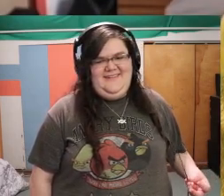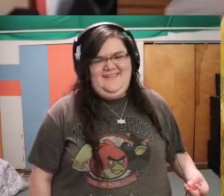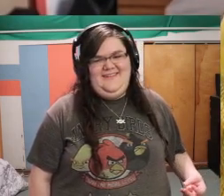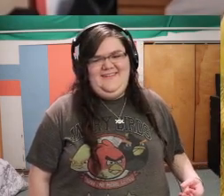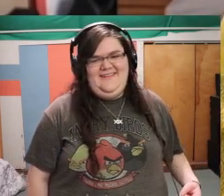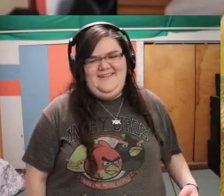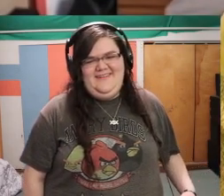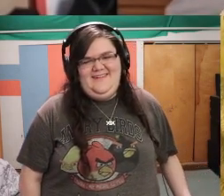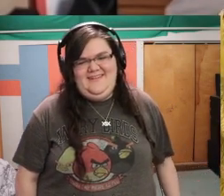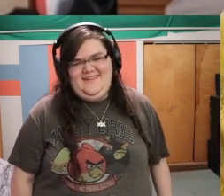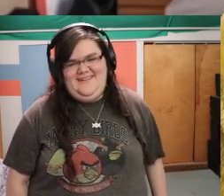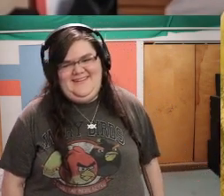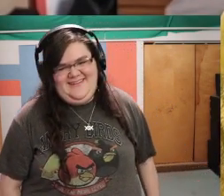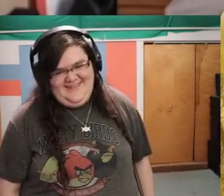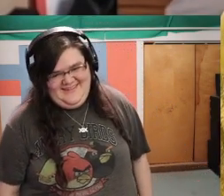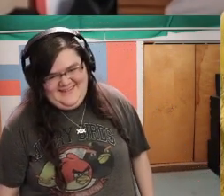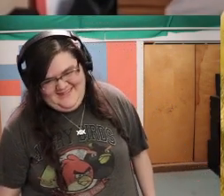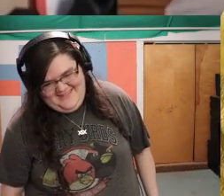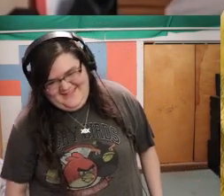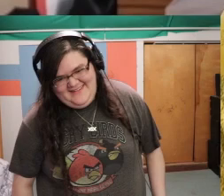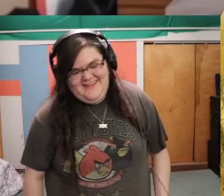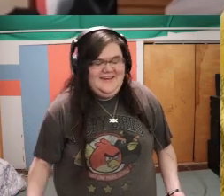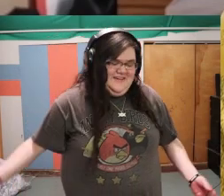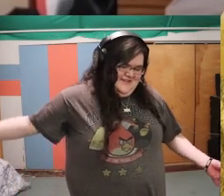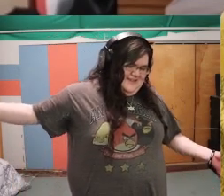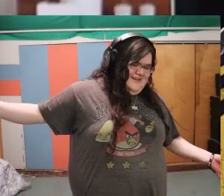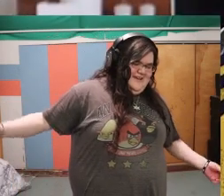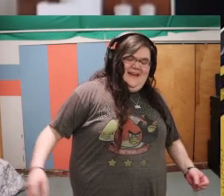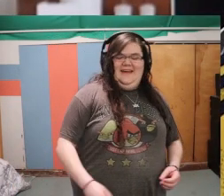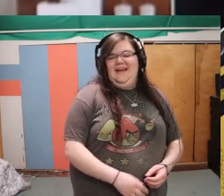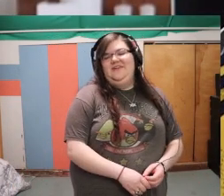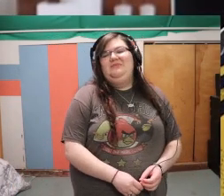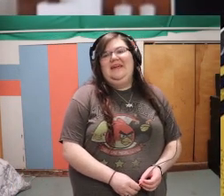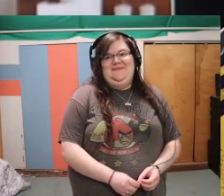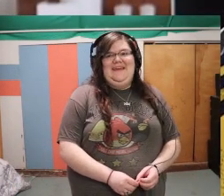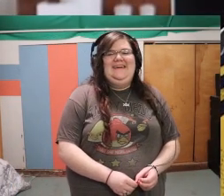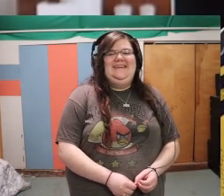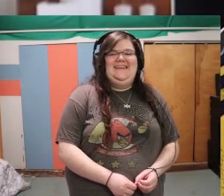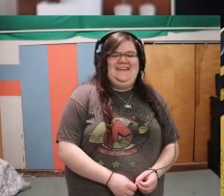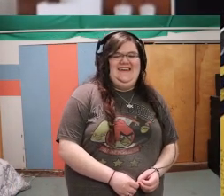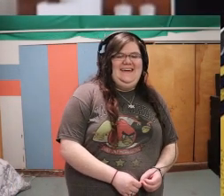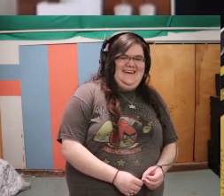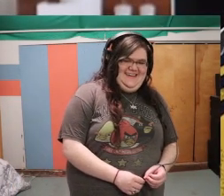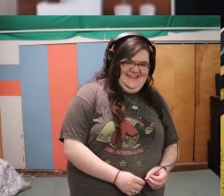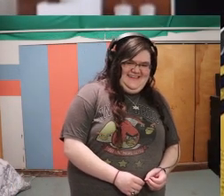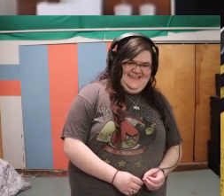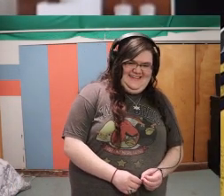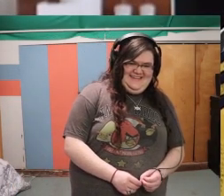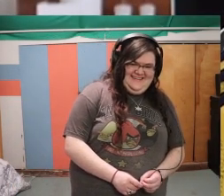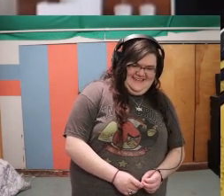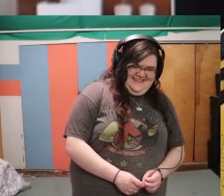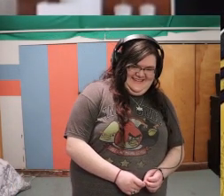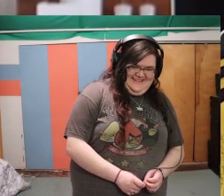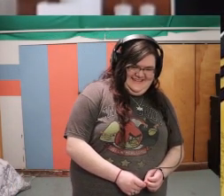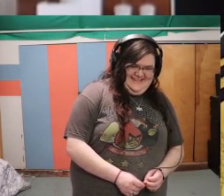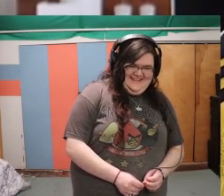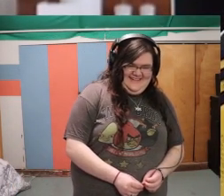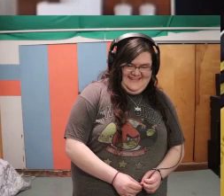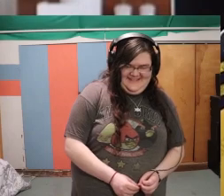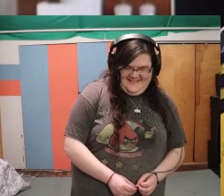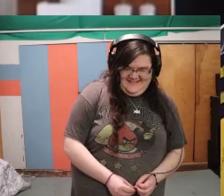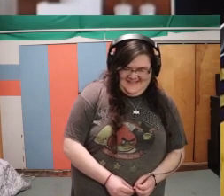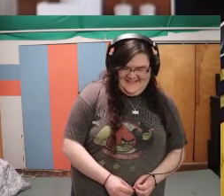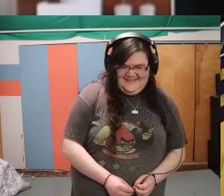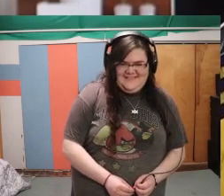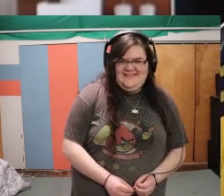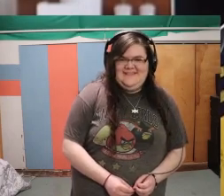anymore. Like, it's. That's just where I'm at with the game. Don't blame me. For that horrible mistake.